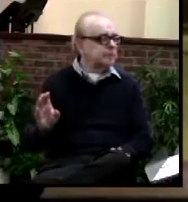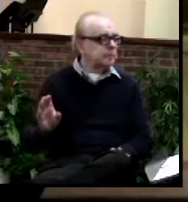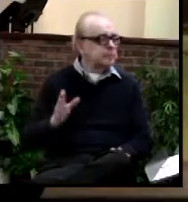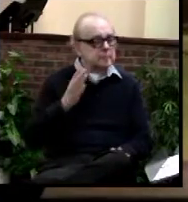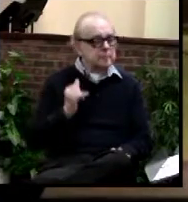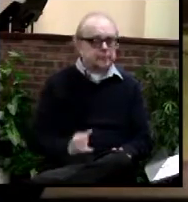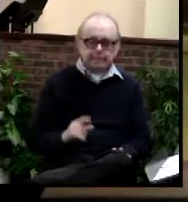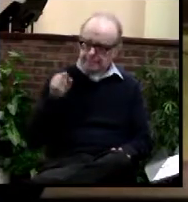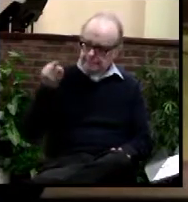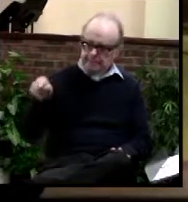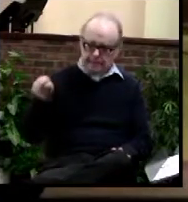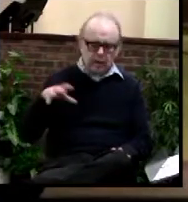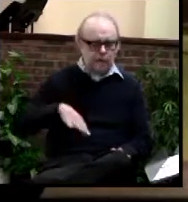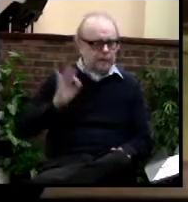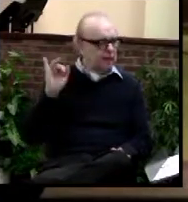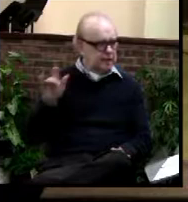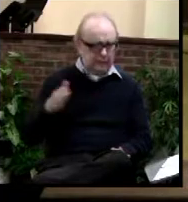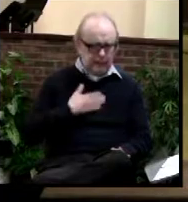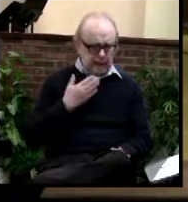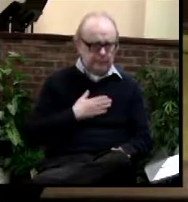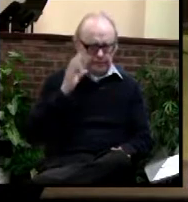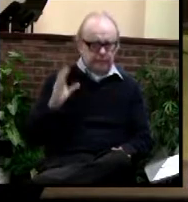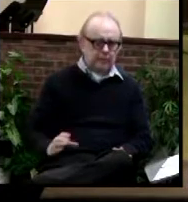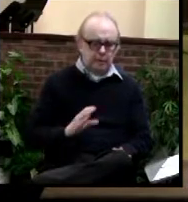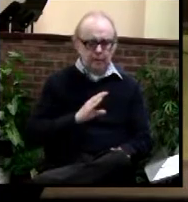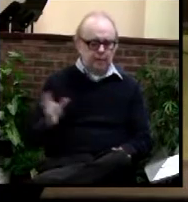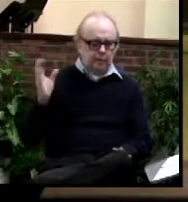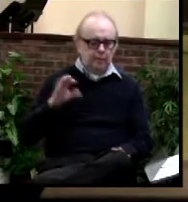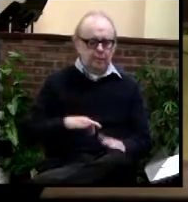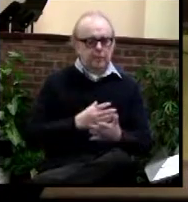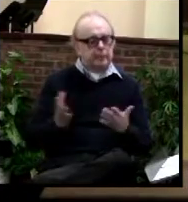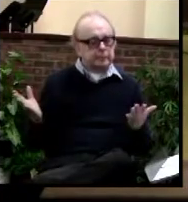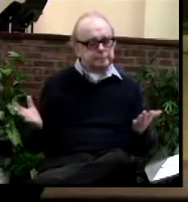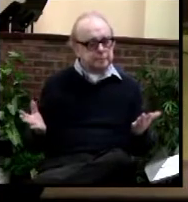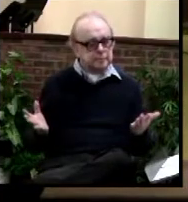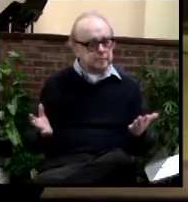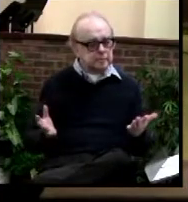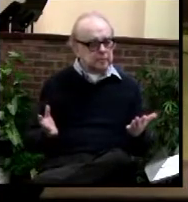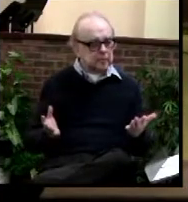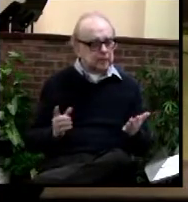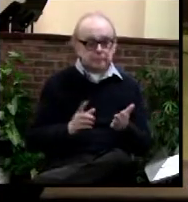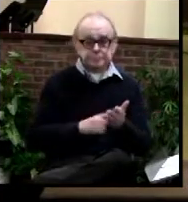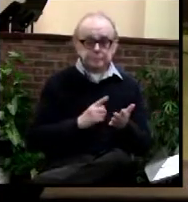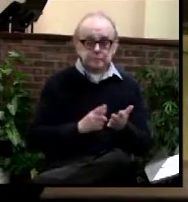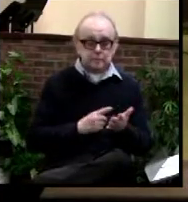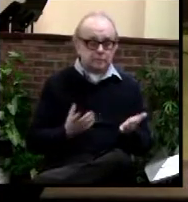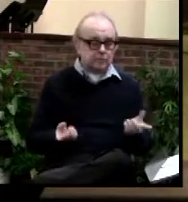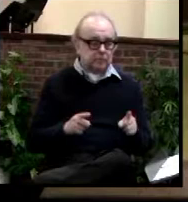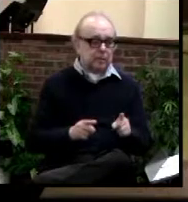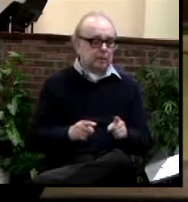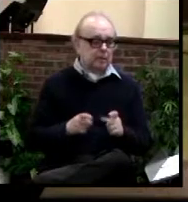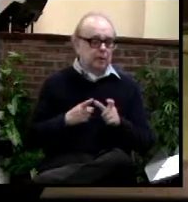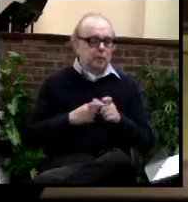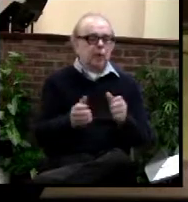Because that's where we find it. We find the things that we're looking for. Sometimes when you run with the